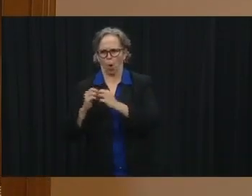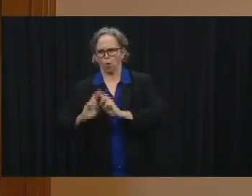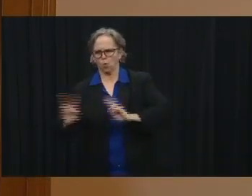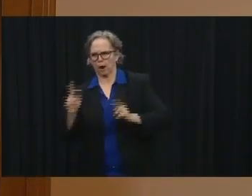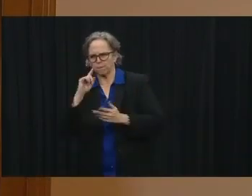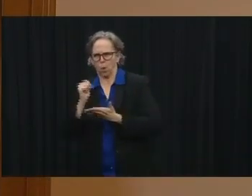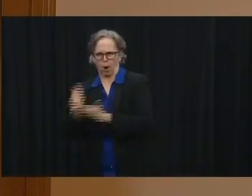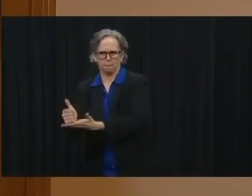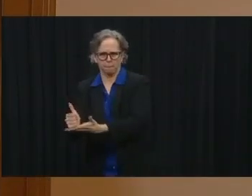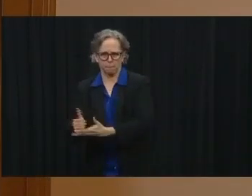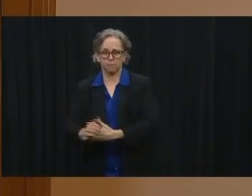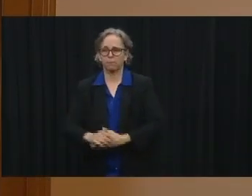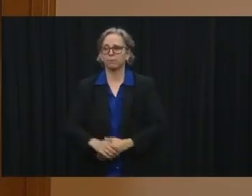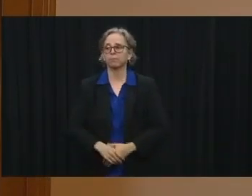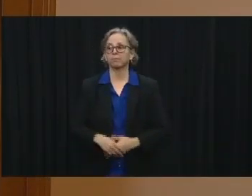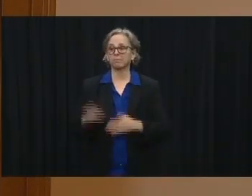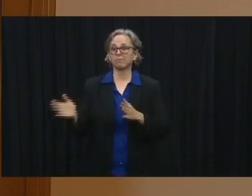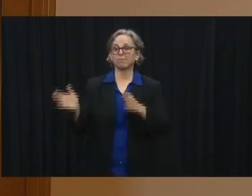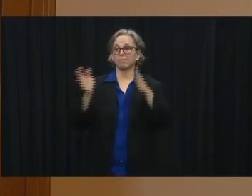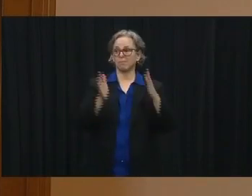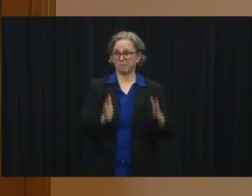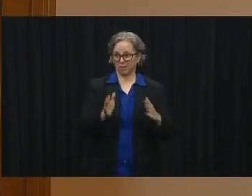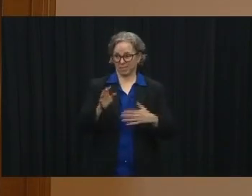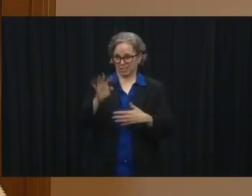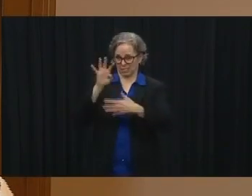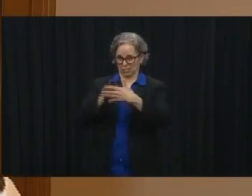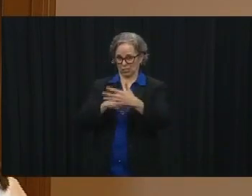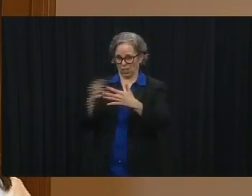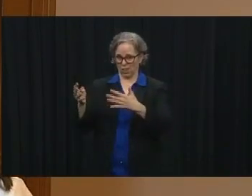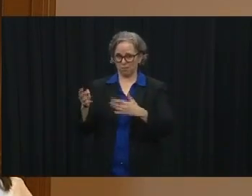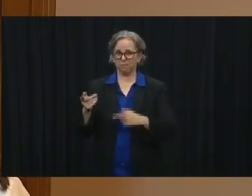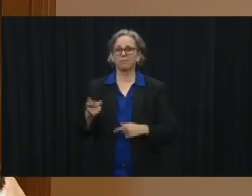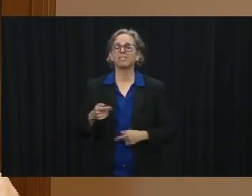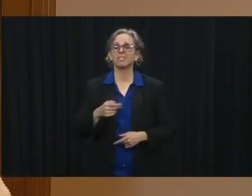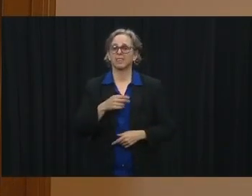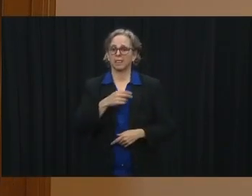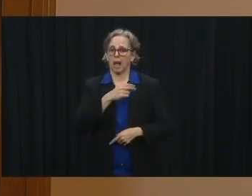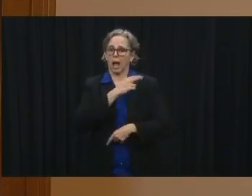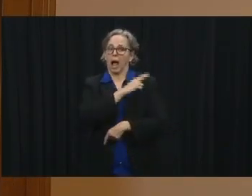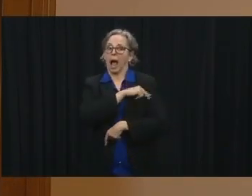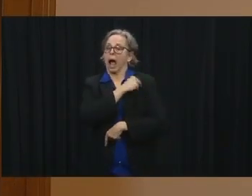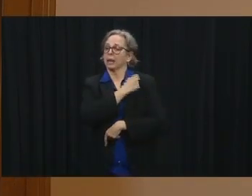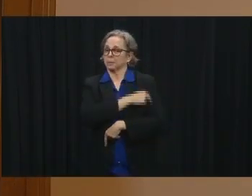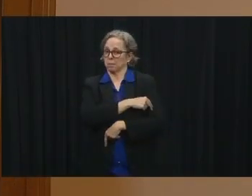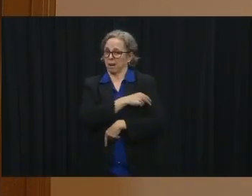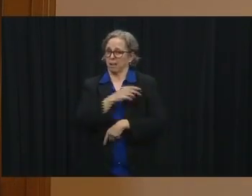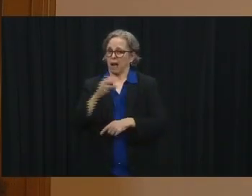Our hospital capacity, we've been told, is at about 60% with our heavy flu